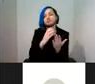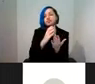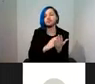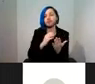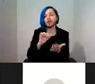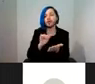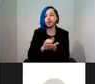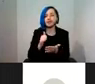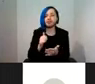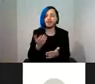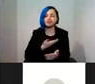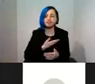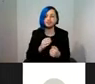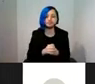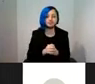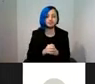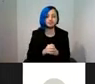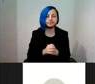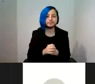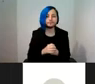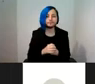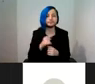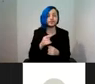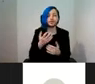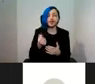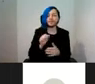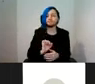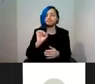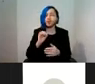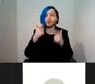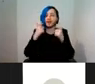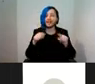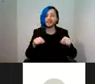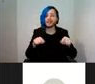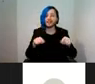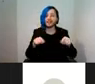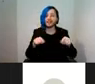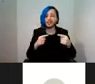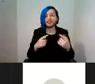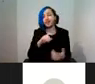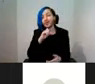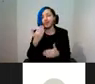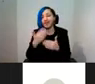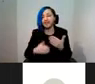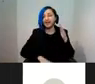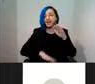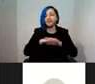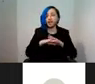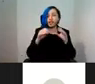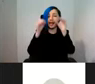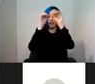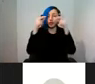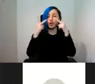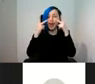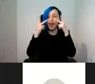produce a very different set of legal challenges. So we're never going to get the whole schematics and source code to Google Glass. It's a trade secret. Things like this